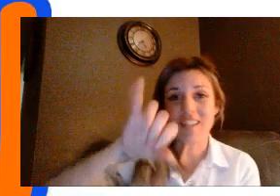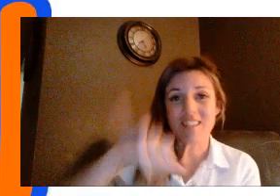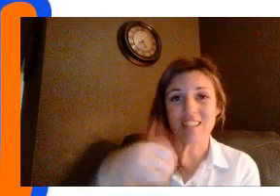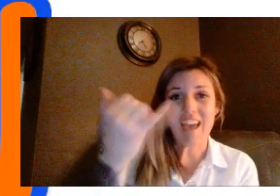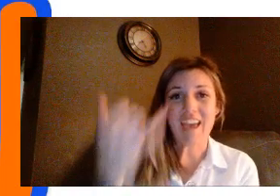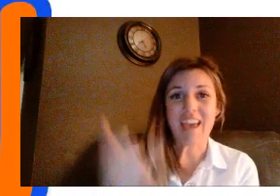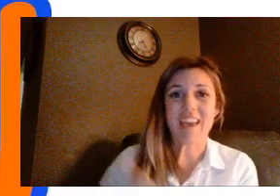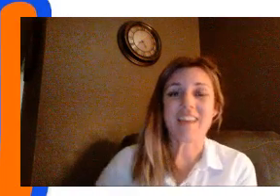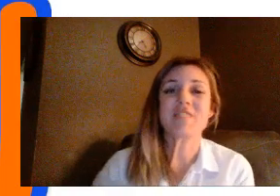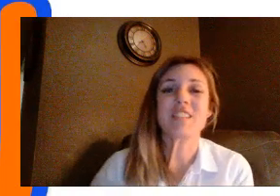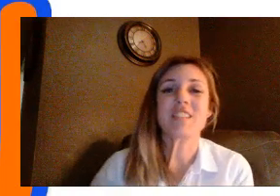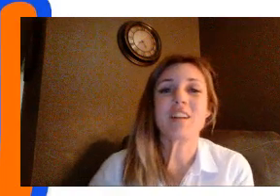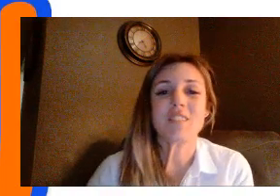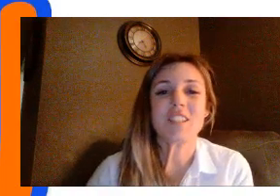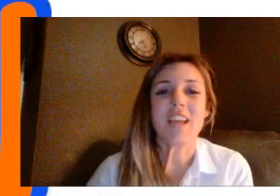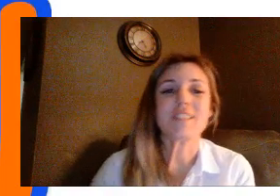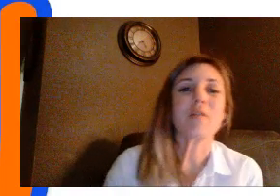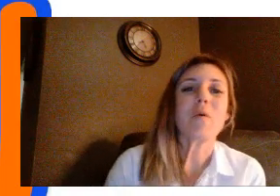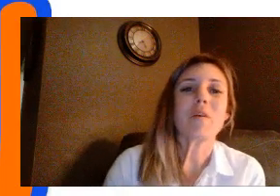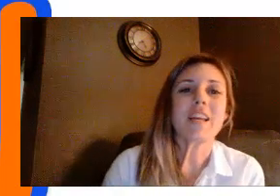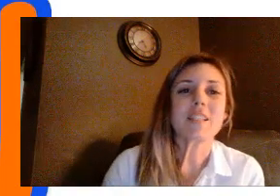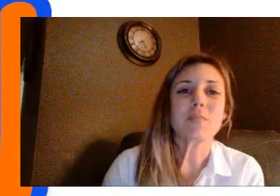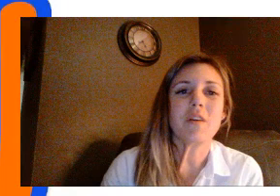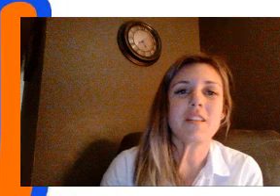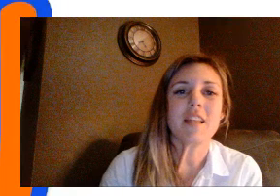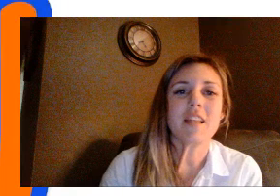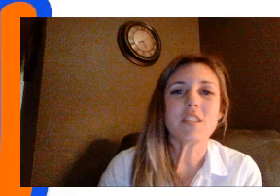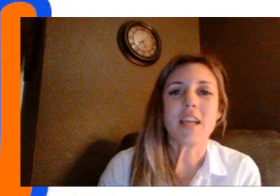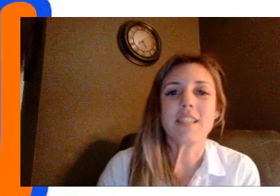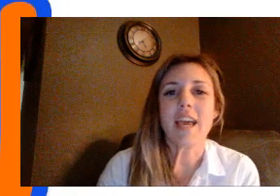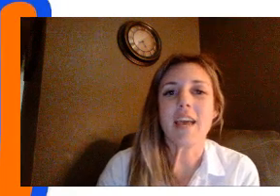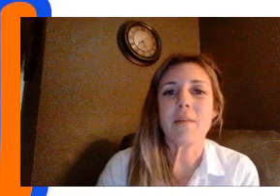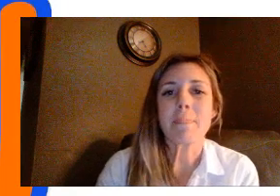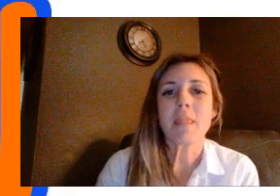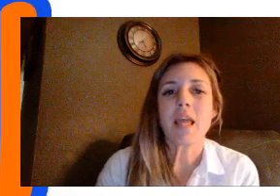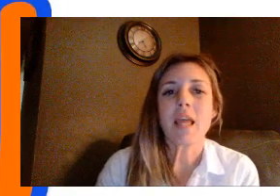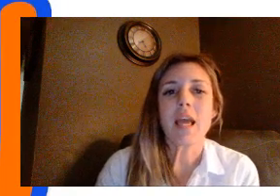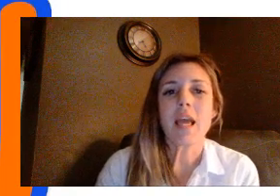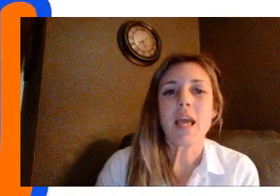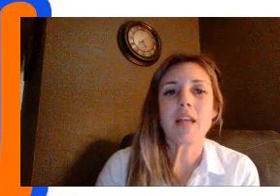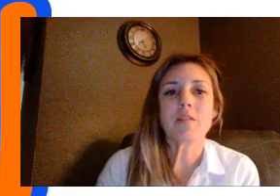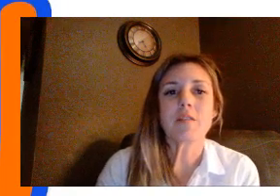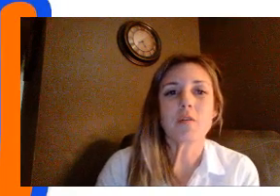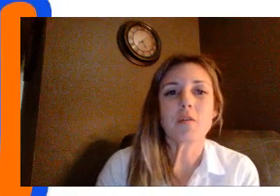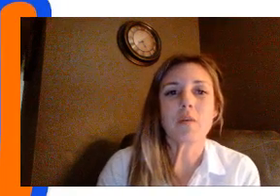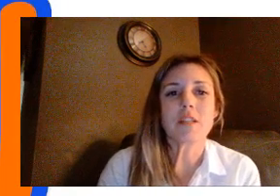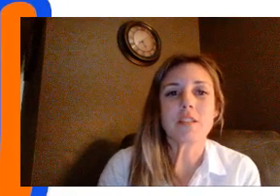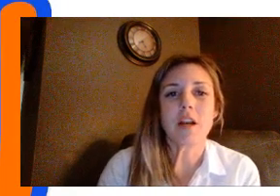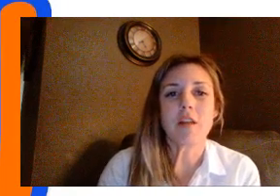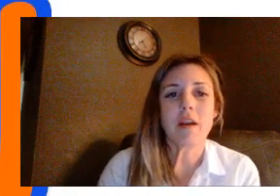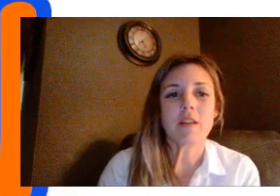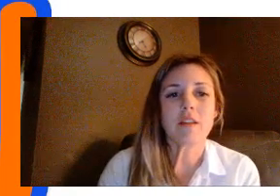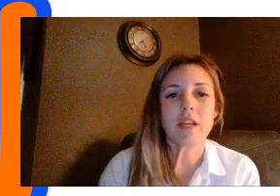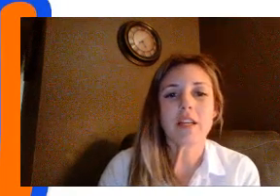J. Starts with J. So we're going to explore letter J today. And you'll want to start. Parents, if you want to click on